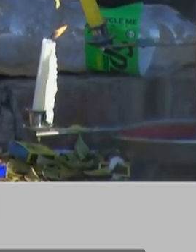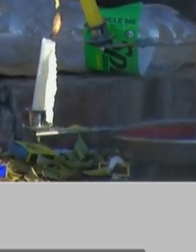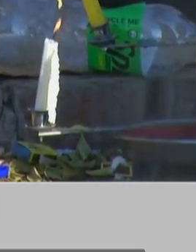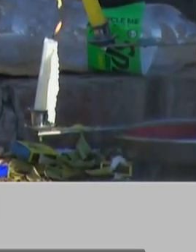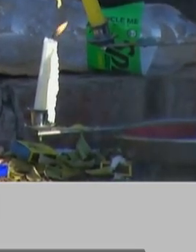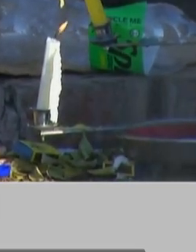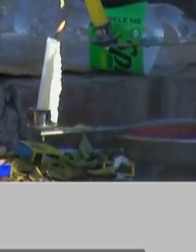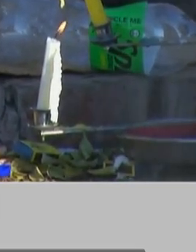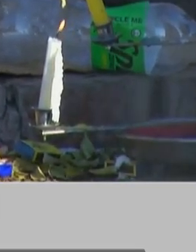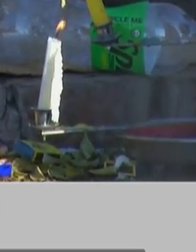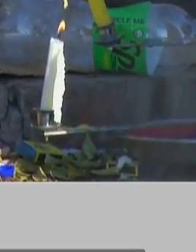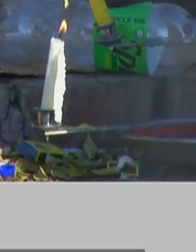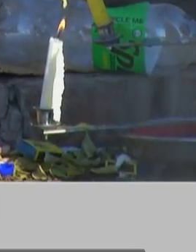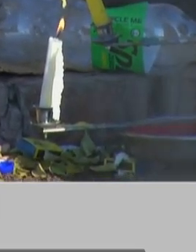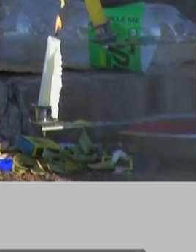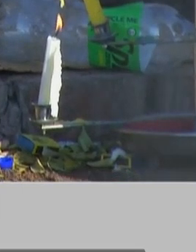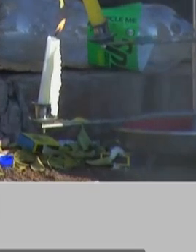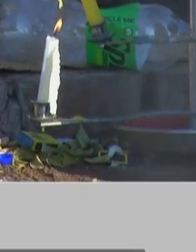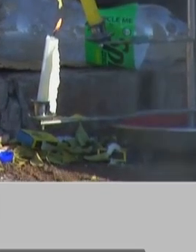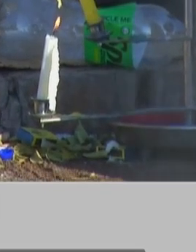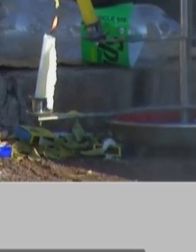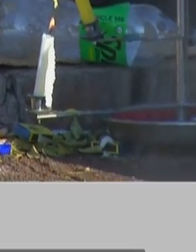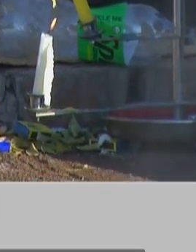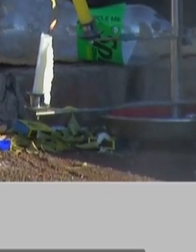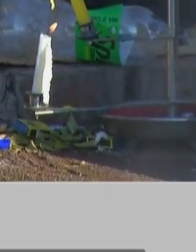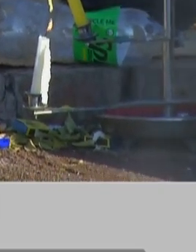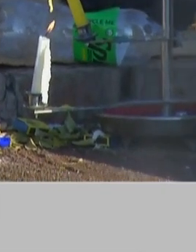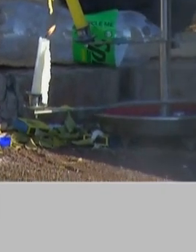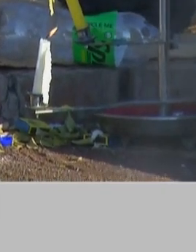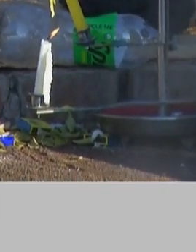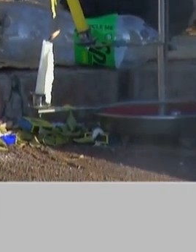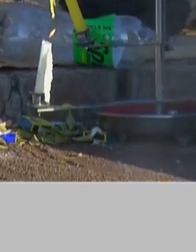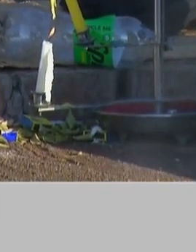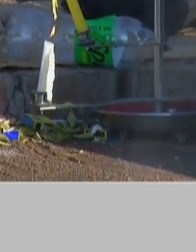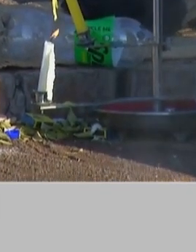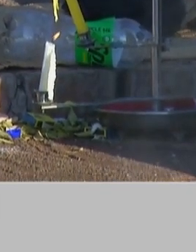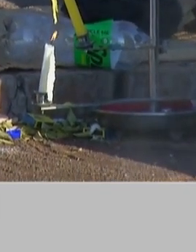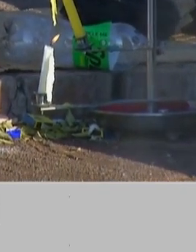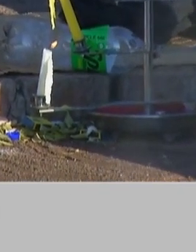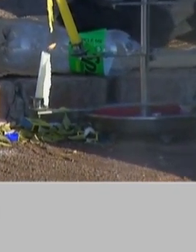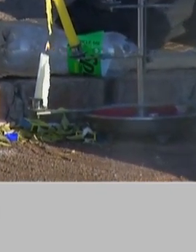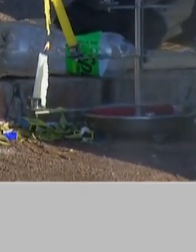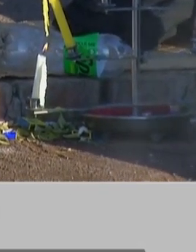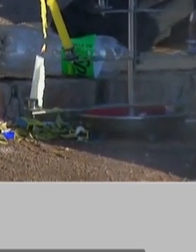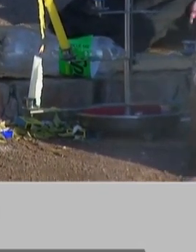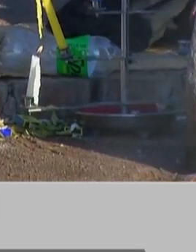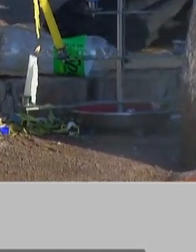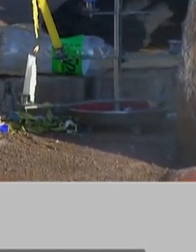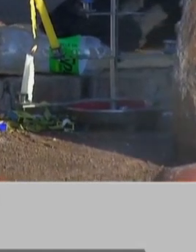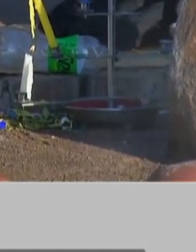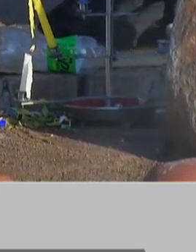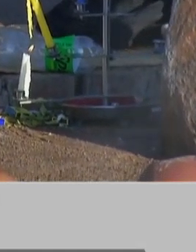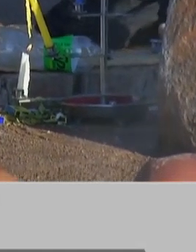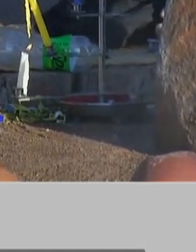DNA testing, and it's not an easy task. So it's very important that we say to the South African